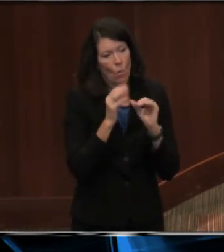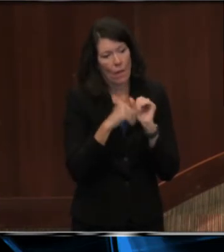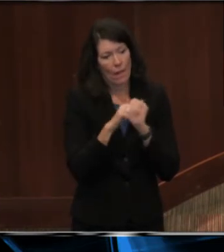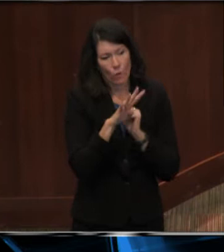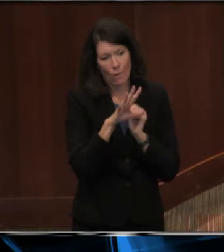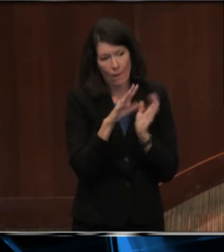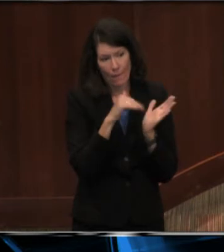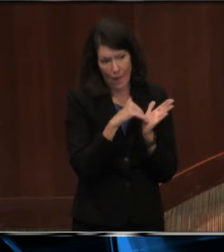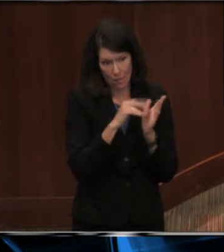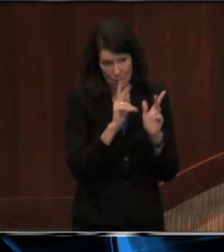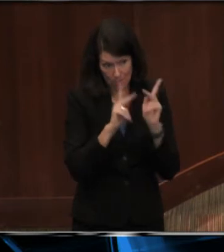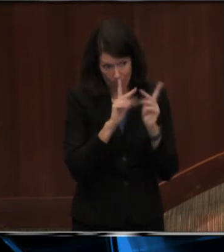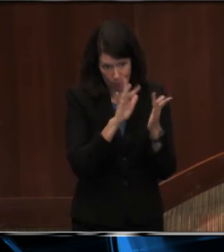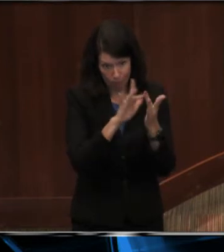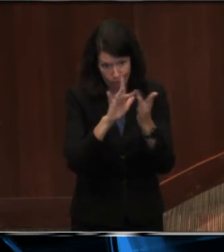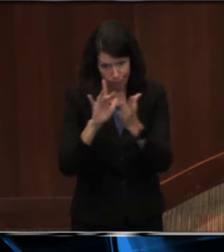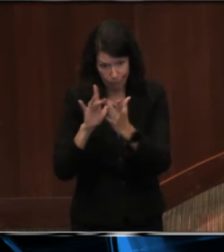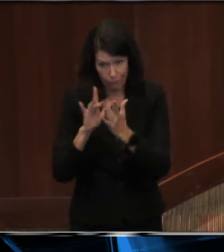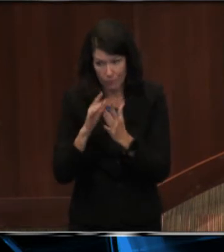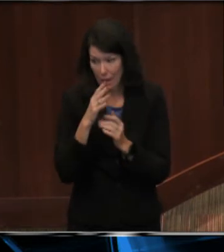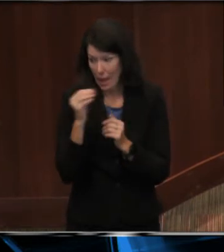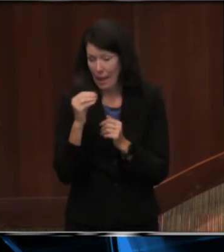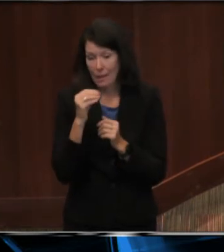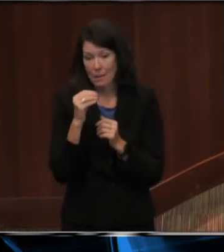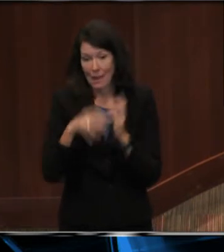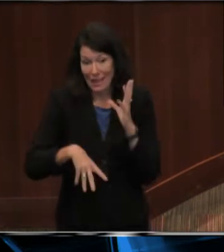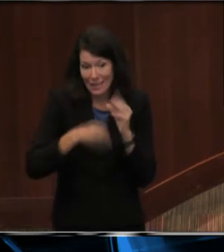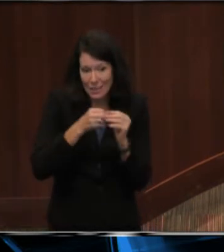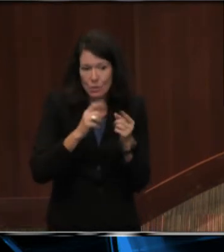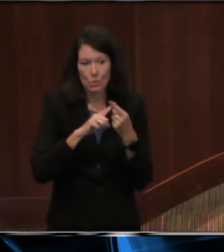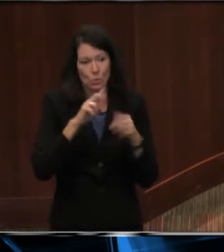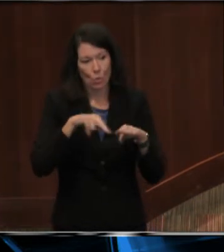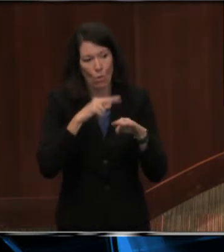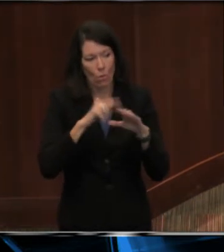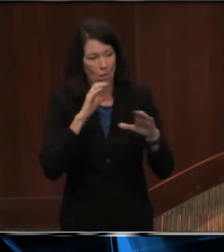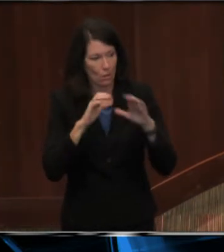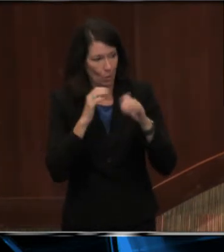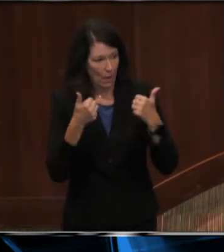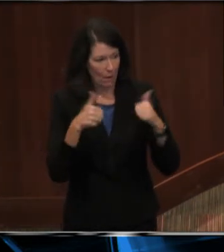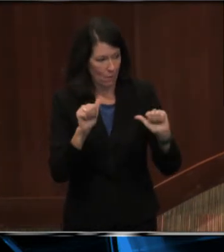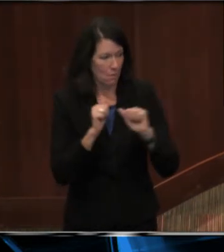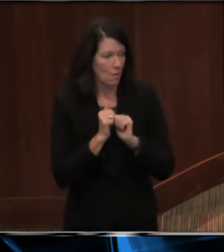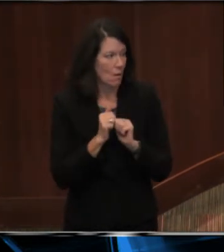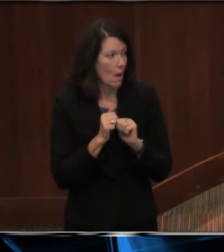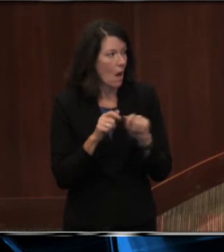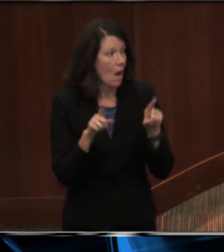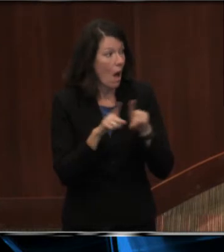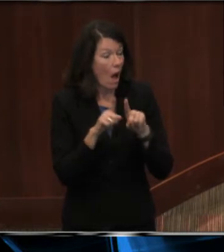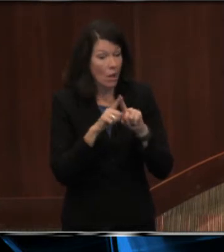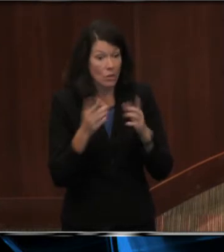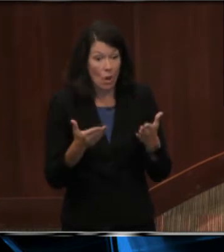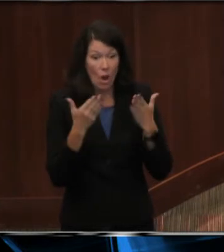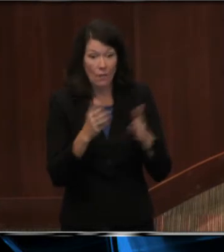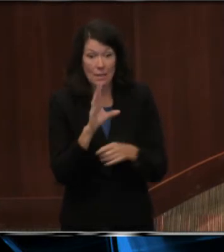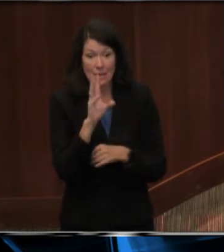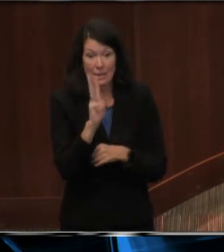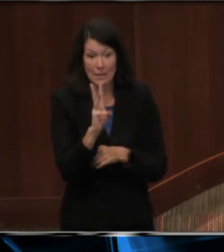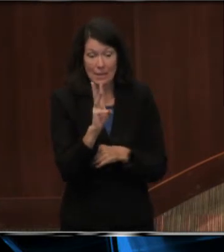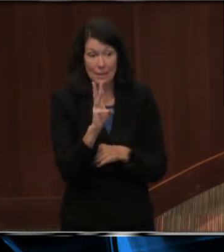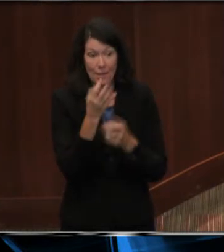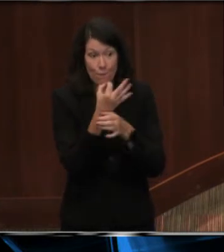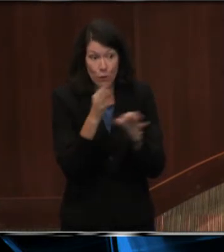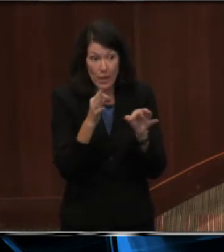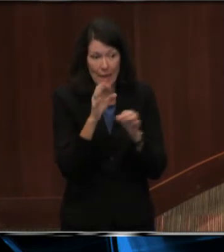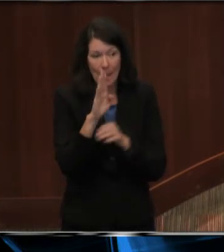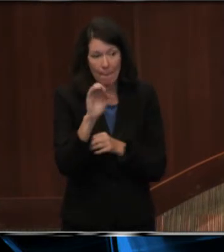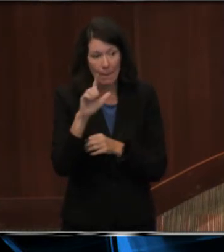45,000 people in addition to kind of our normal other communication efforts. We've also been offered 6 free billboard placements throughout